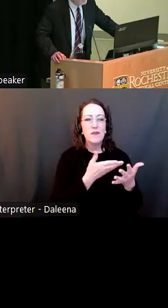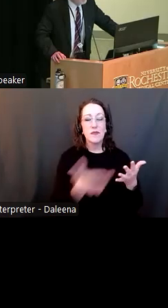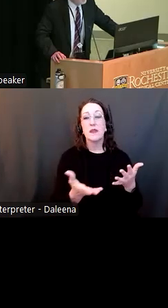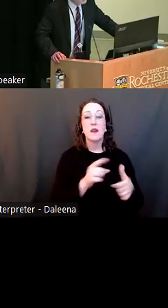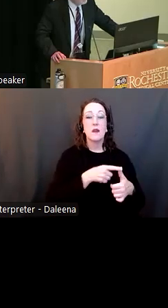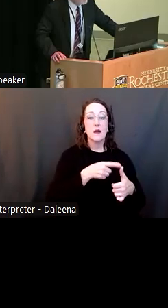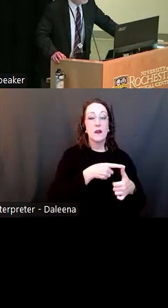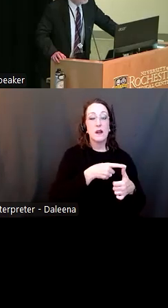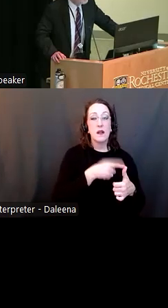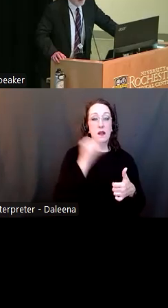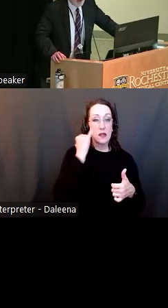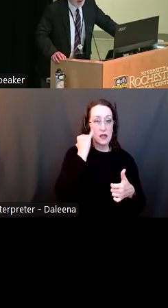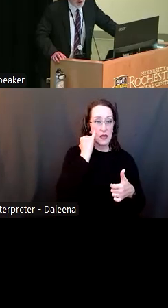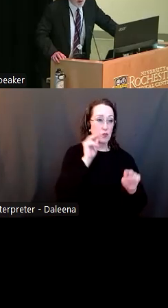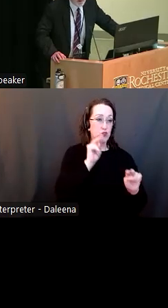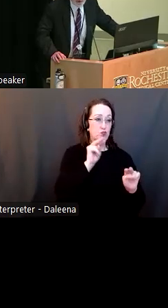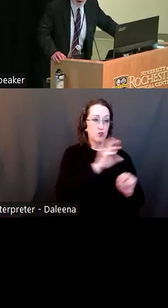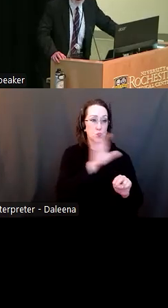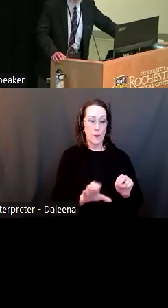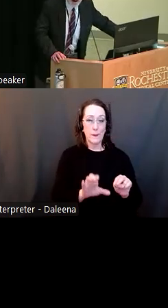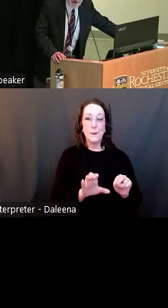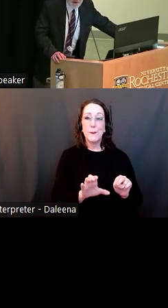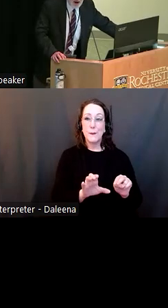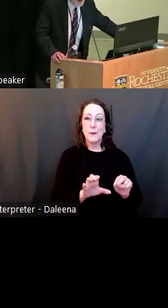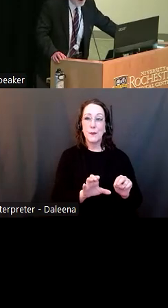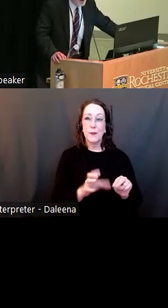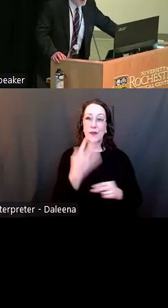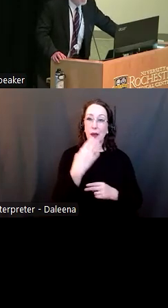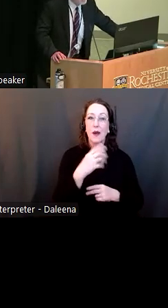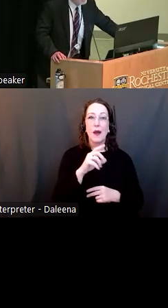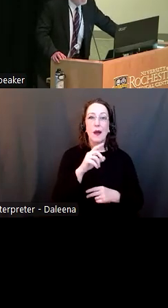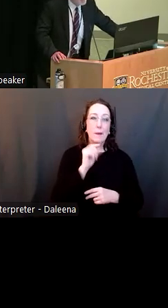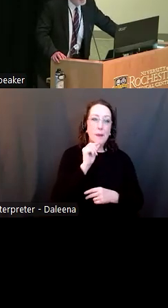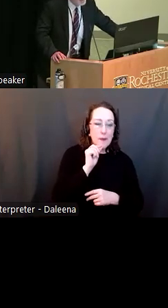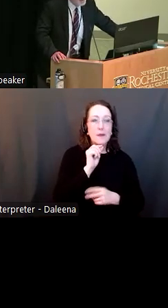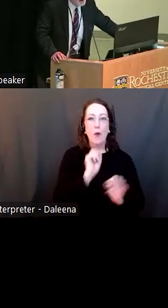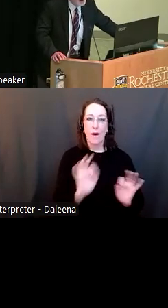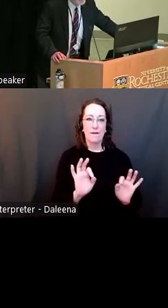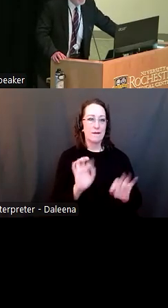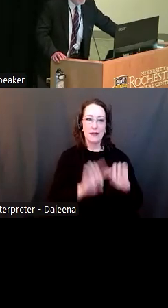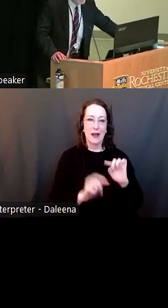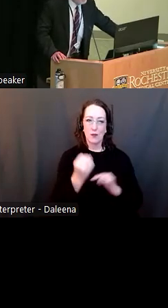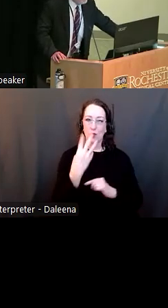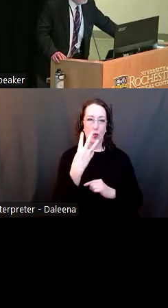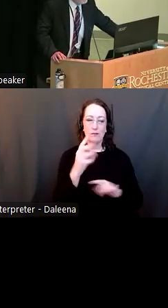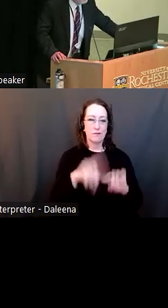you're viewing this on Zoom, your camera and microphone are off. They can't be turned on.